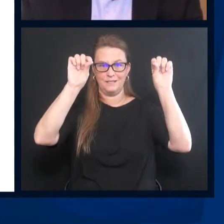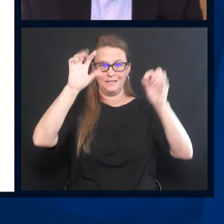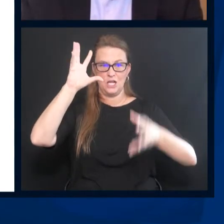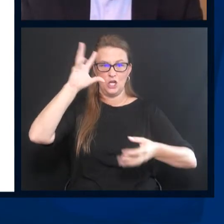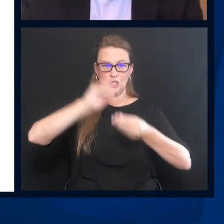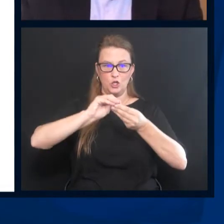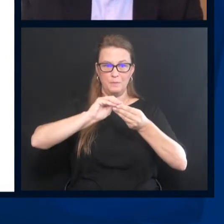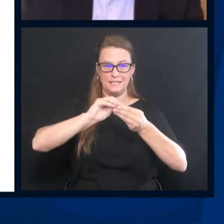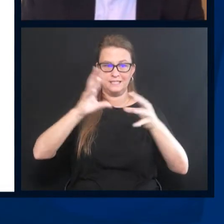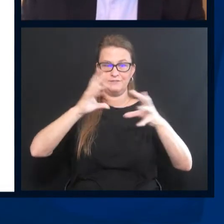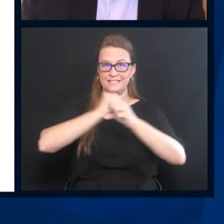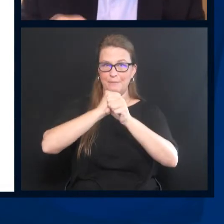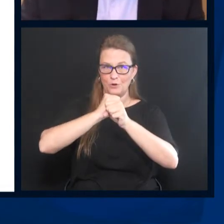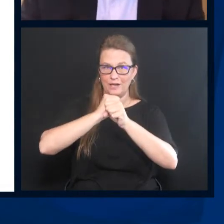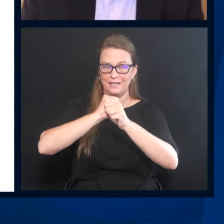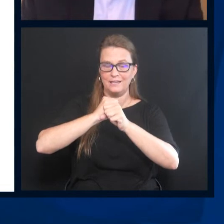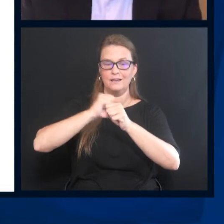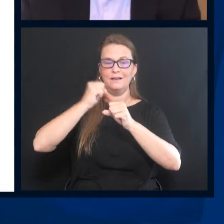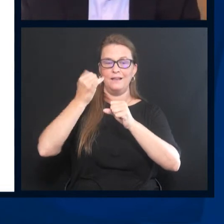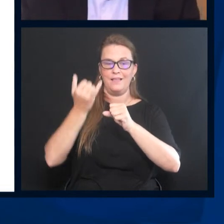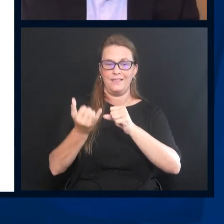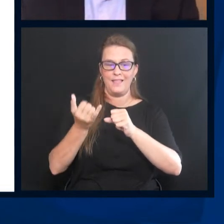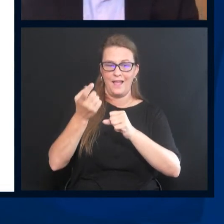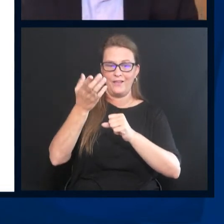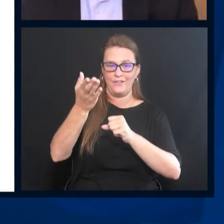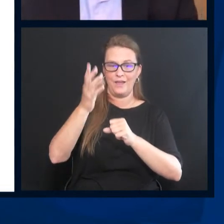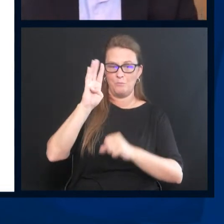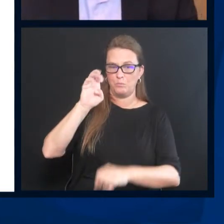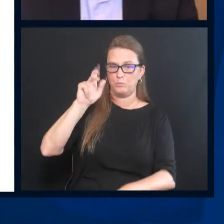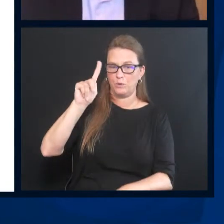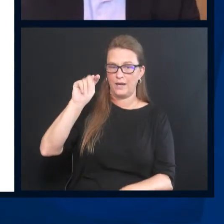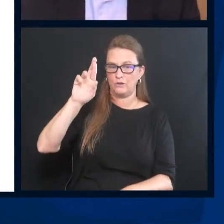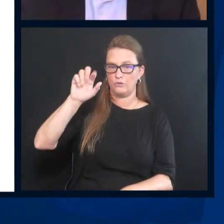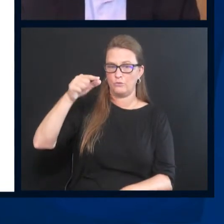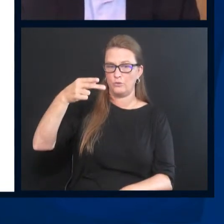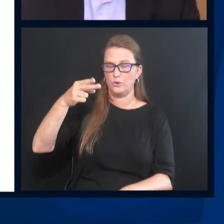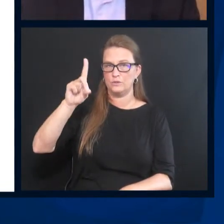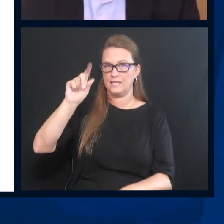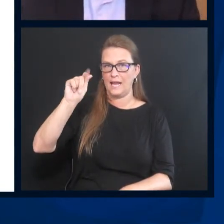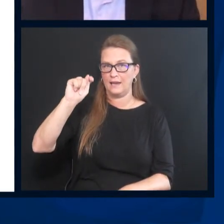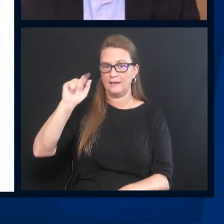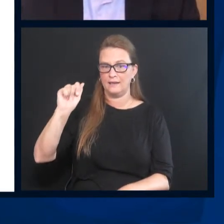summary, we have there that data. I think, isn't that correct, Bill, or am I wrong?